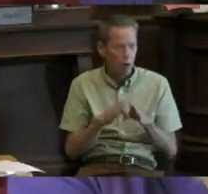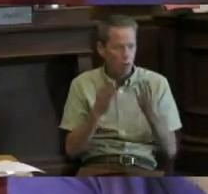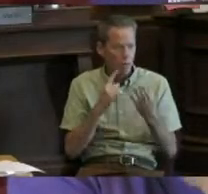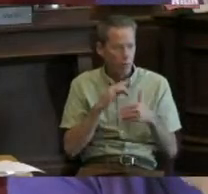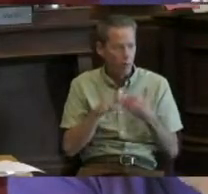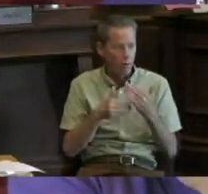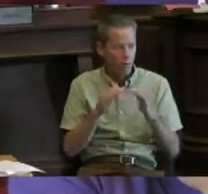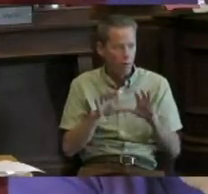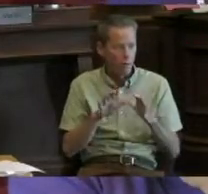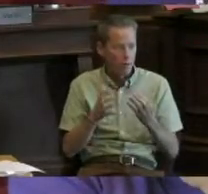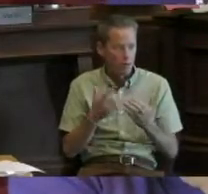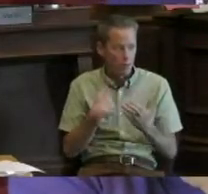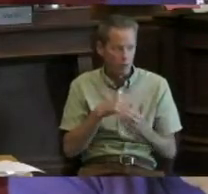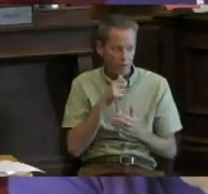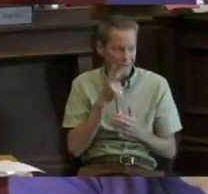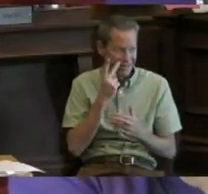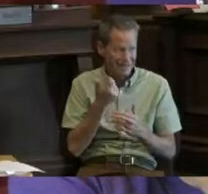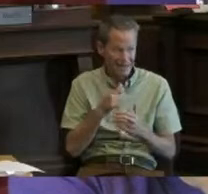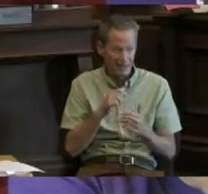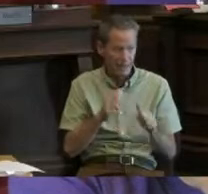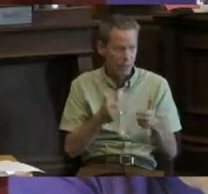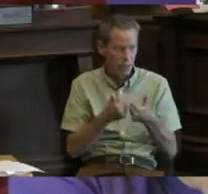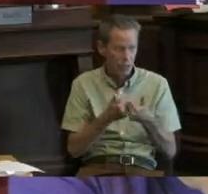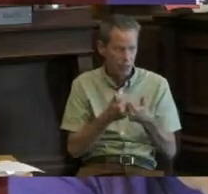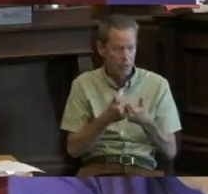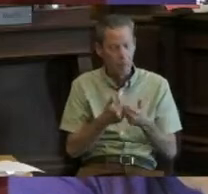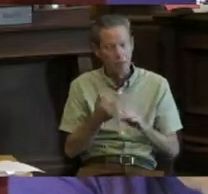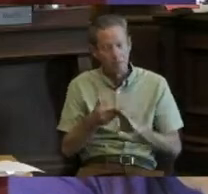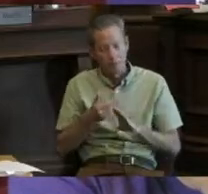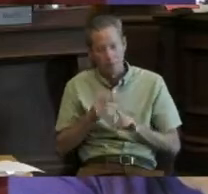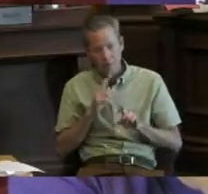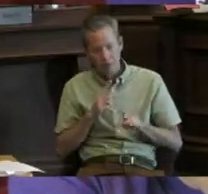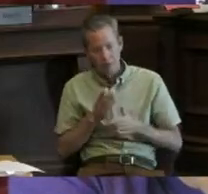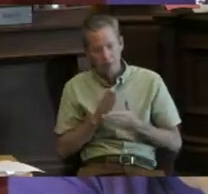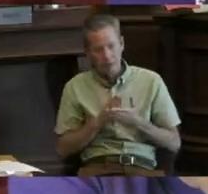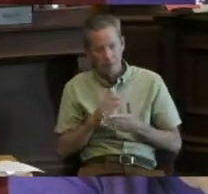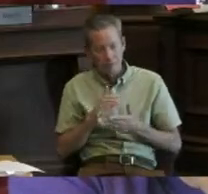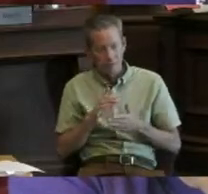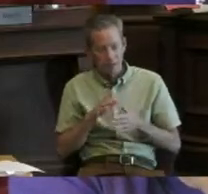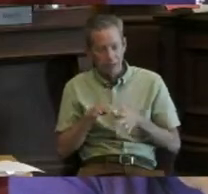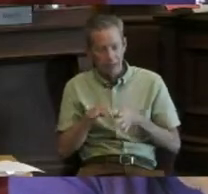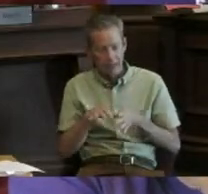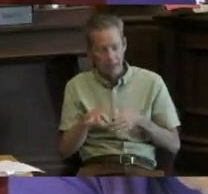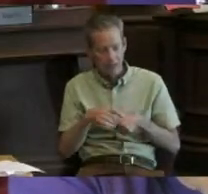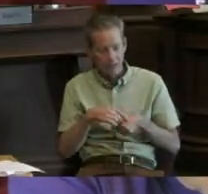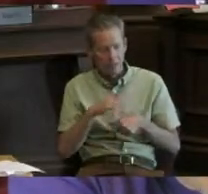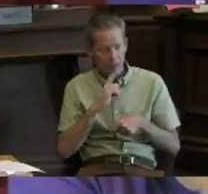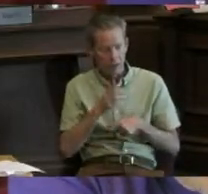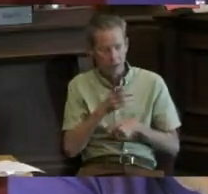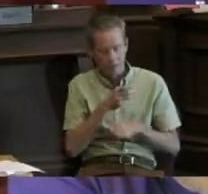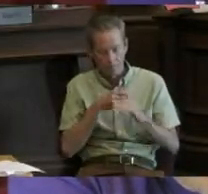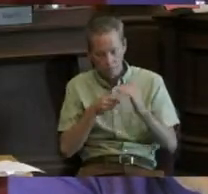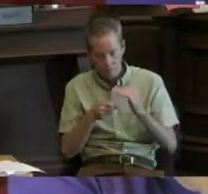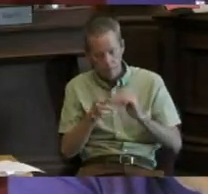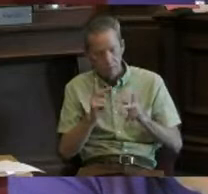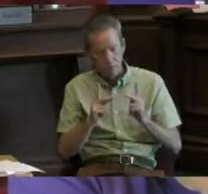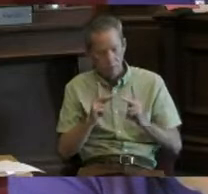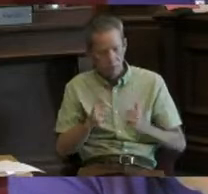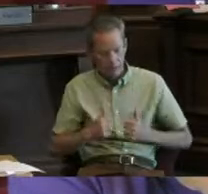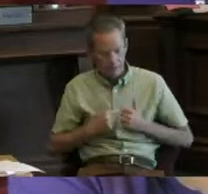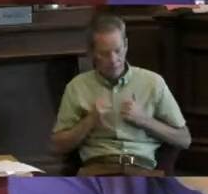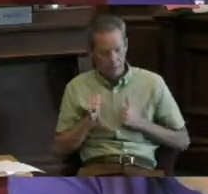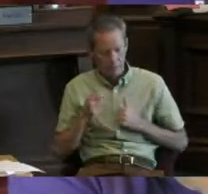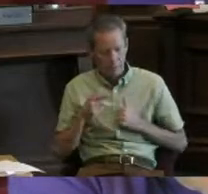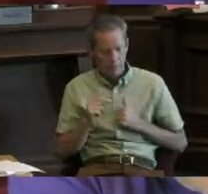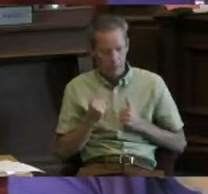So we haven't seen that. Again, to my previous answer of some of the lag in timing to actually get those people in the door, you